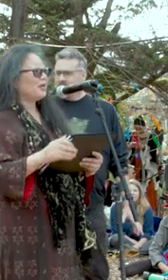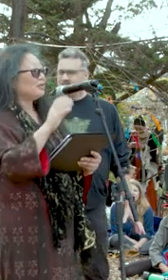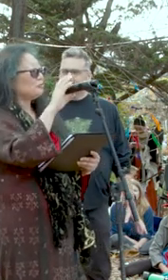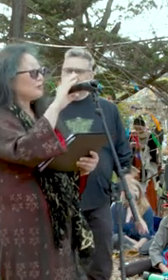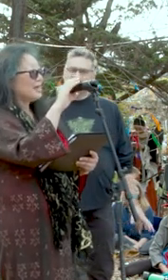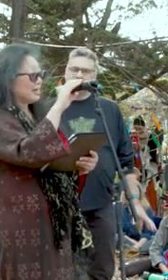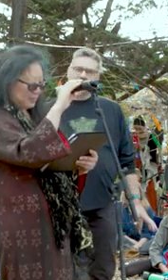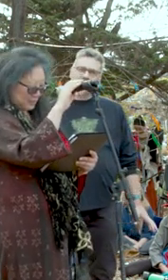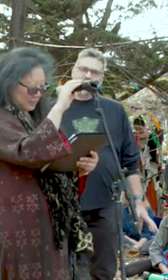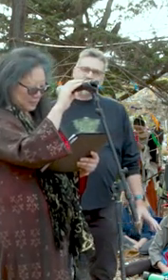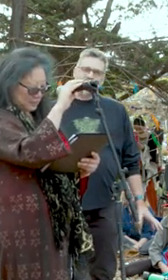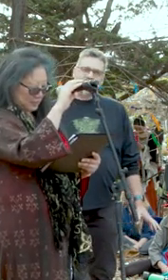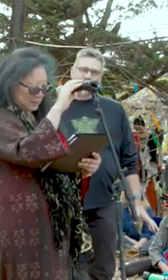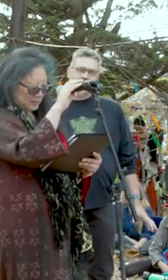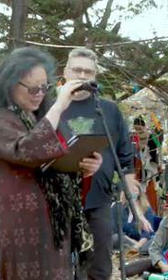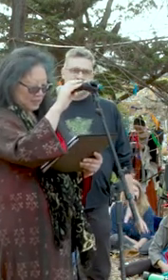Troy Correa.